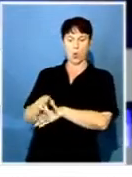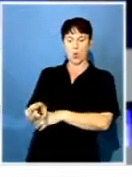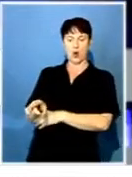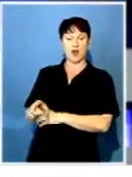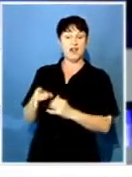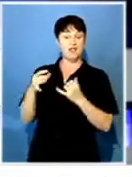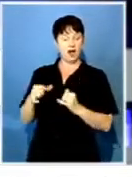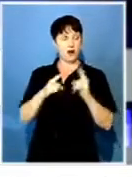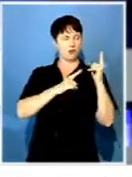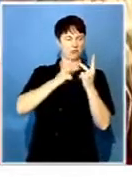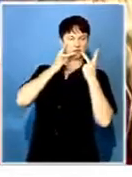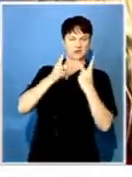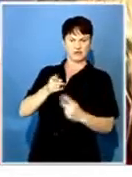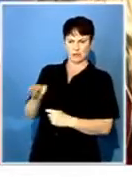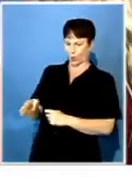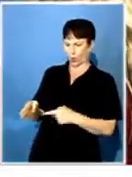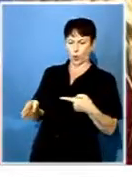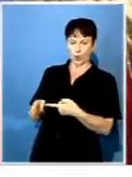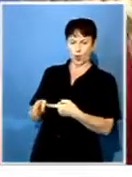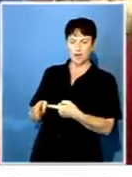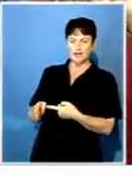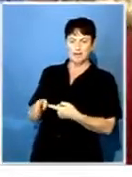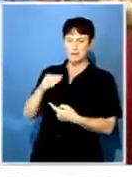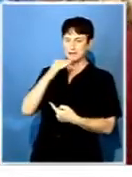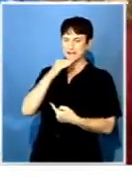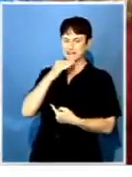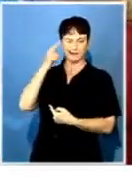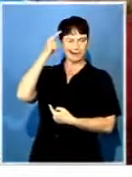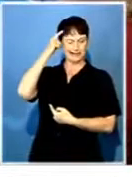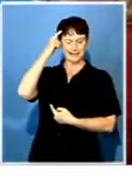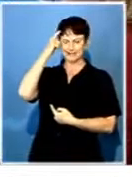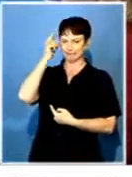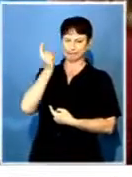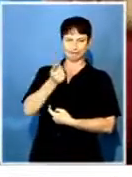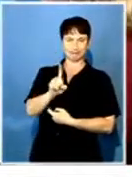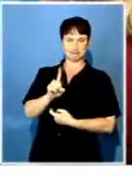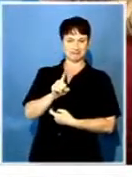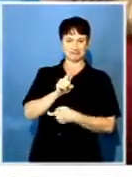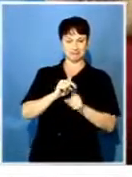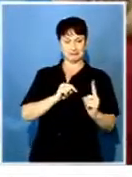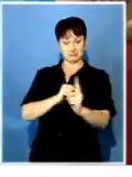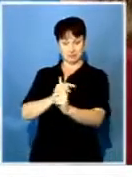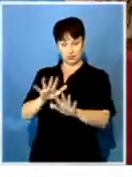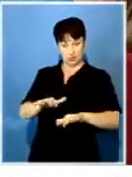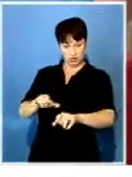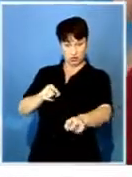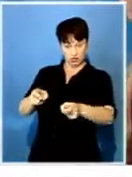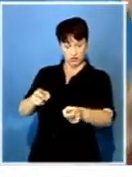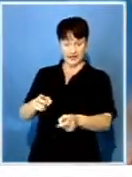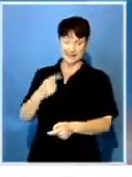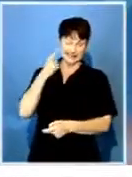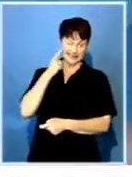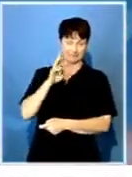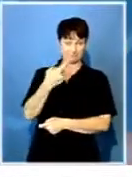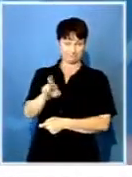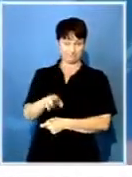a sign that the rating agencies are no longer confident that they will see that push to really clean up those state-owned entities? I think,